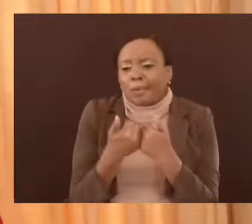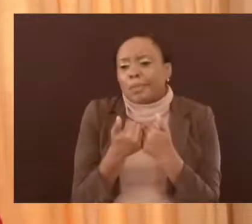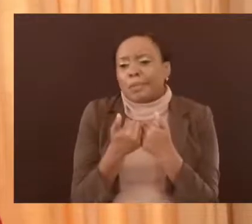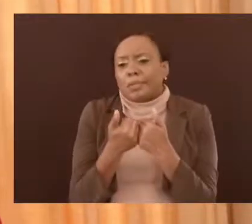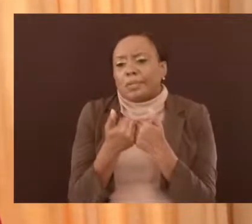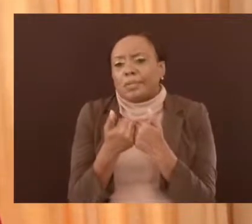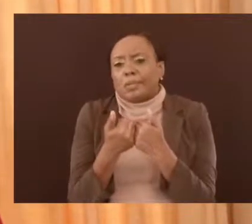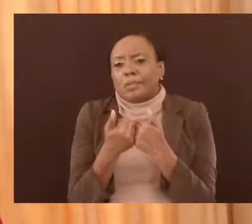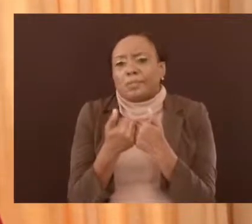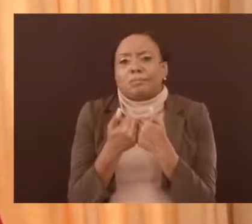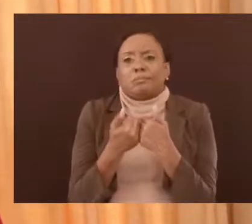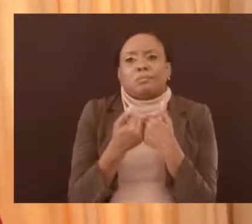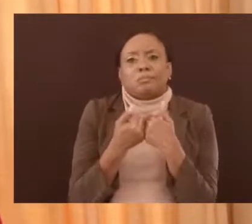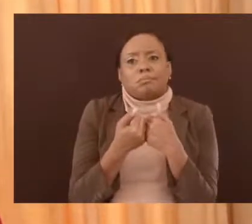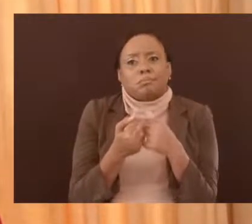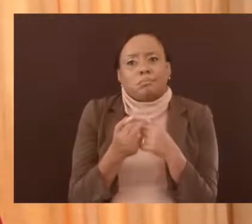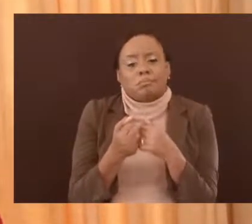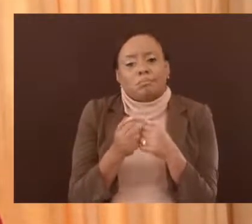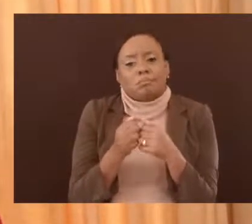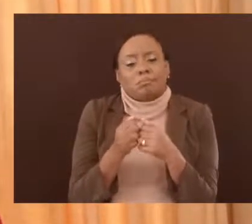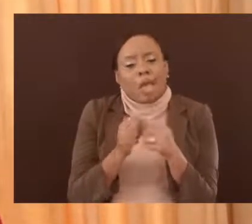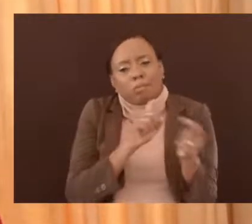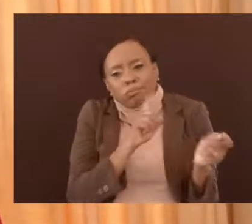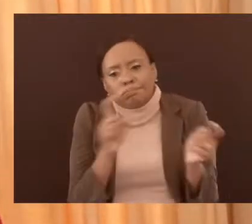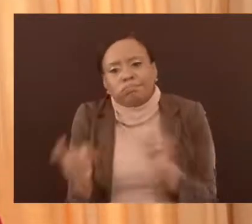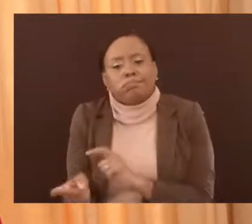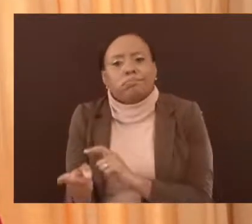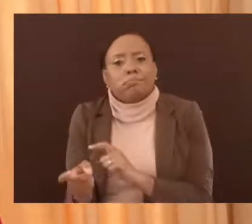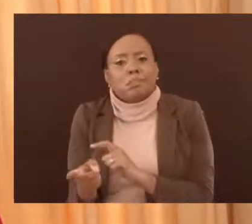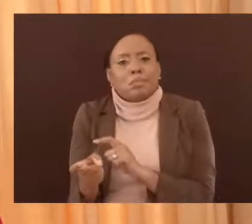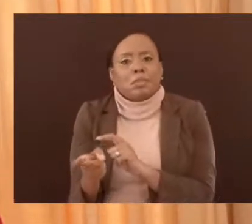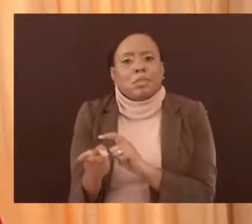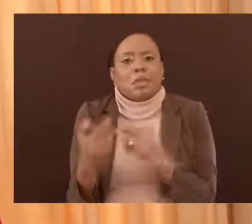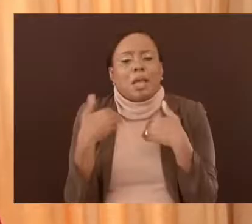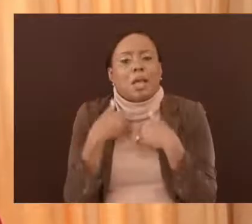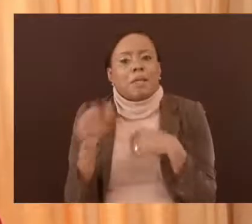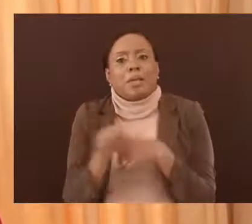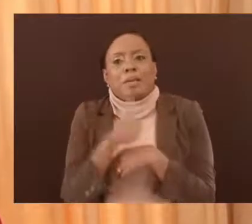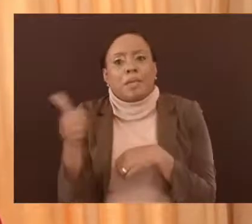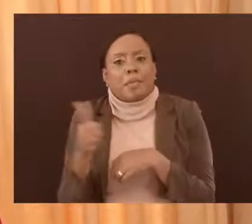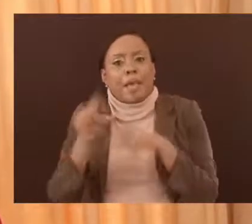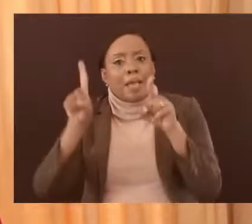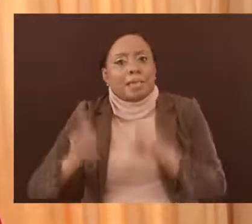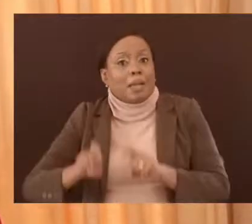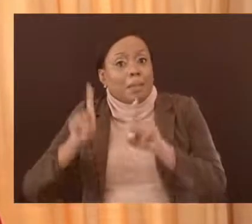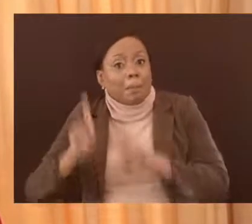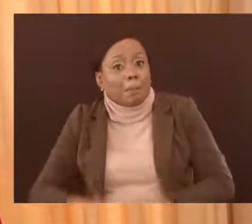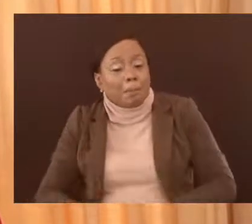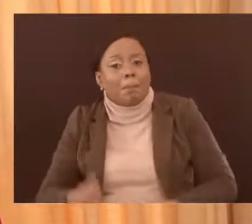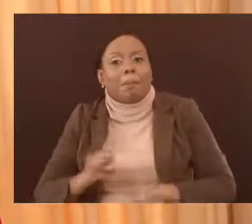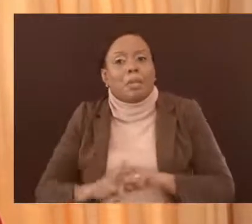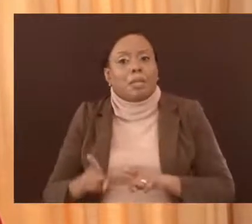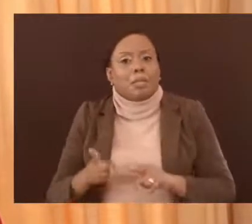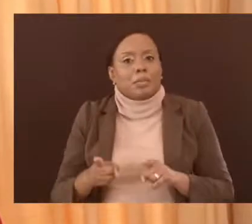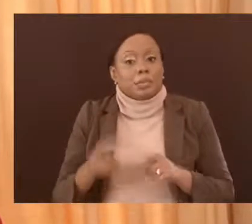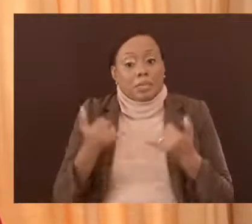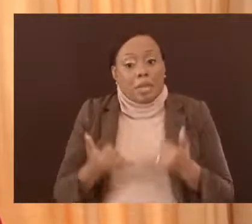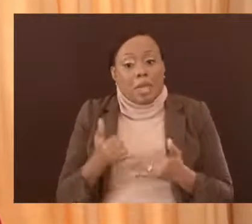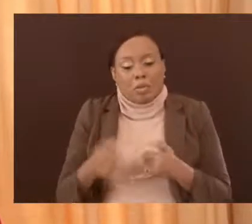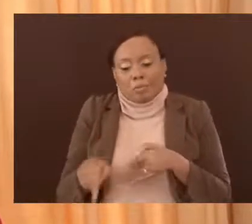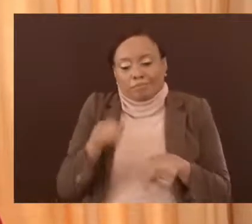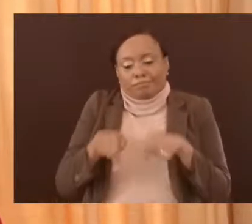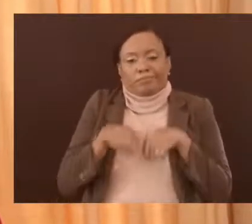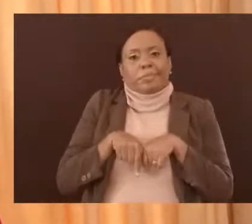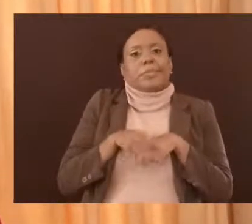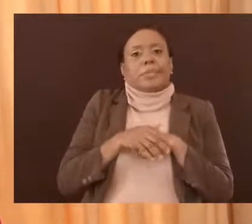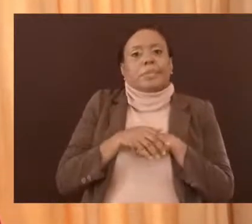plus or to make the transition and the reforms that are necessary in education. But we have had to basically take a step back and to put a number